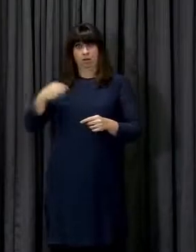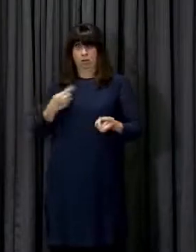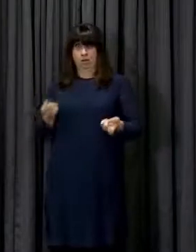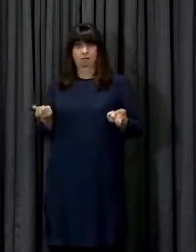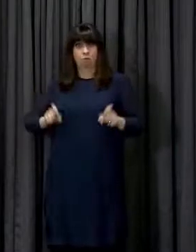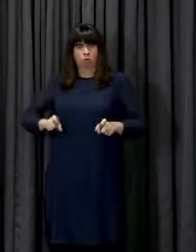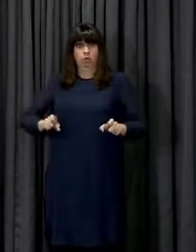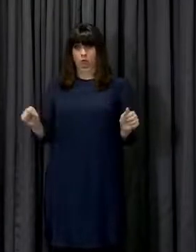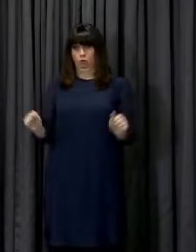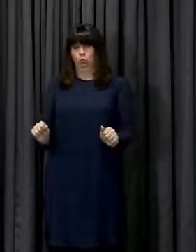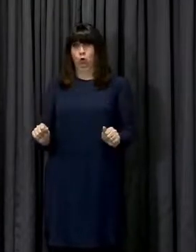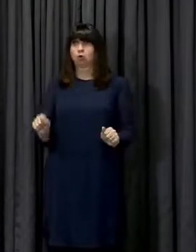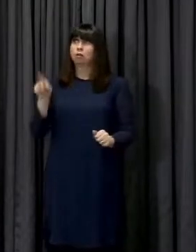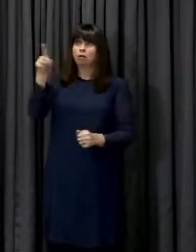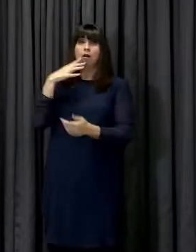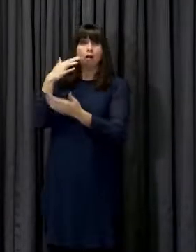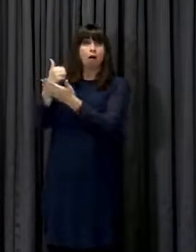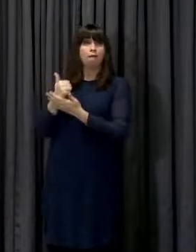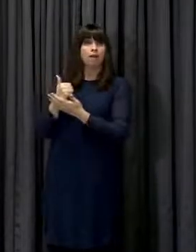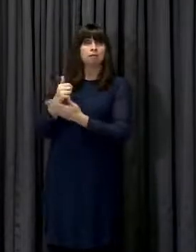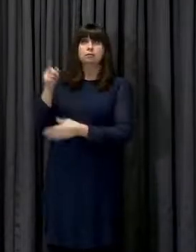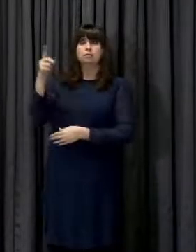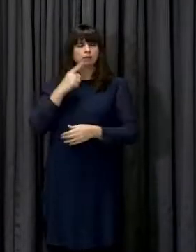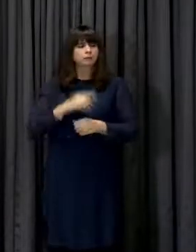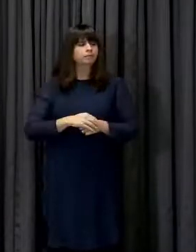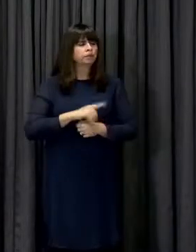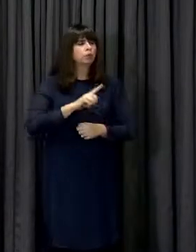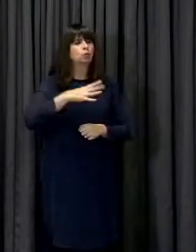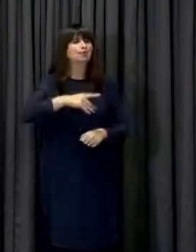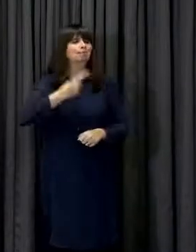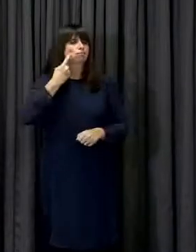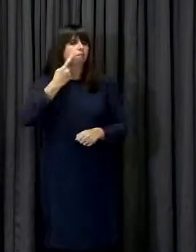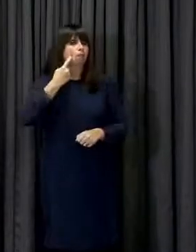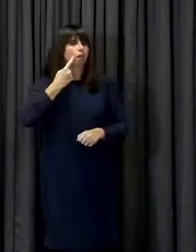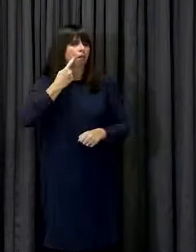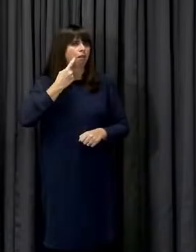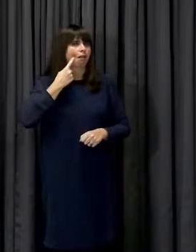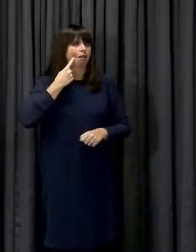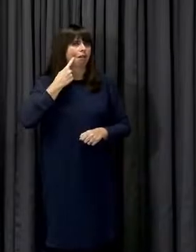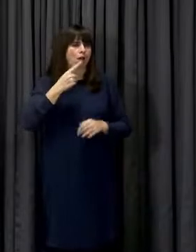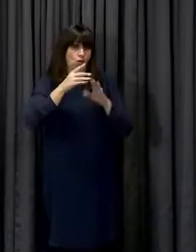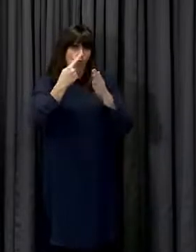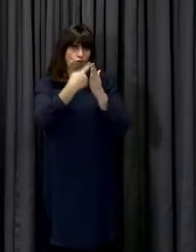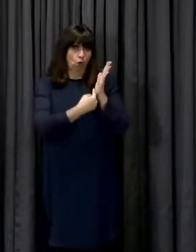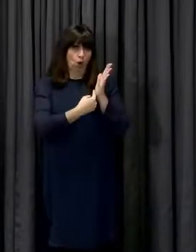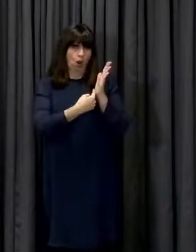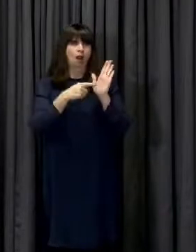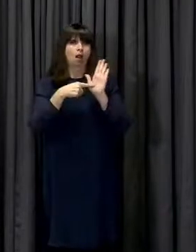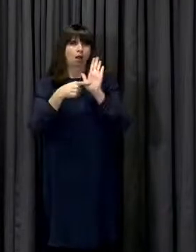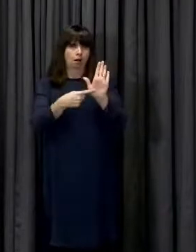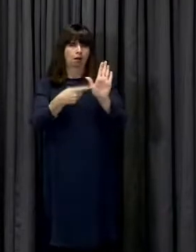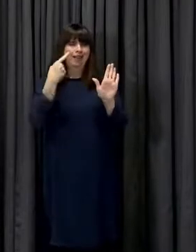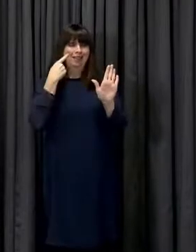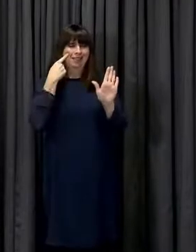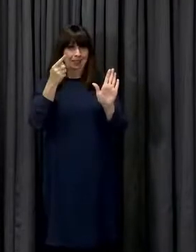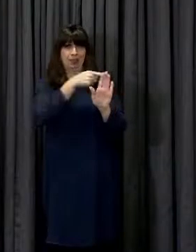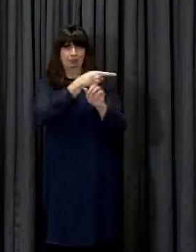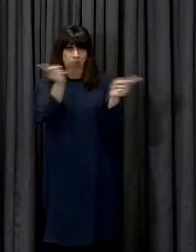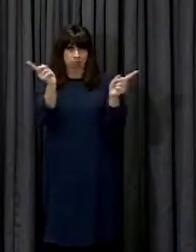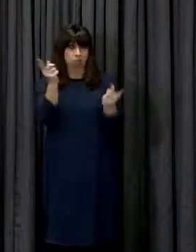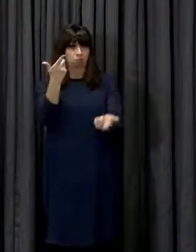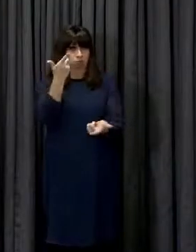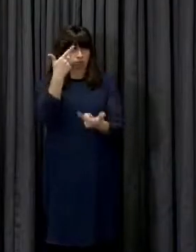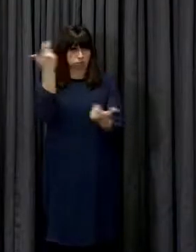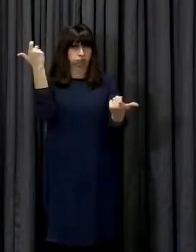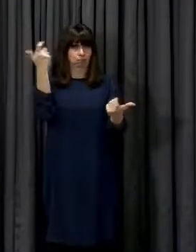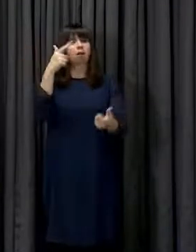clear advice they gave us was that we should exit with a simpler set of national measures to aid understanding and to help the